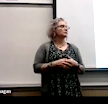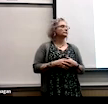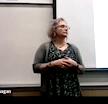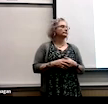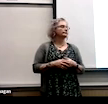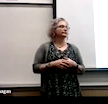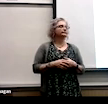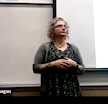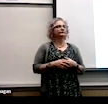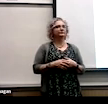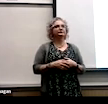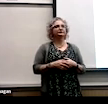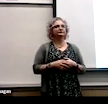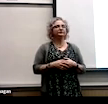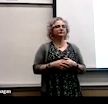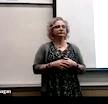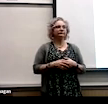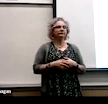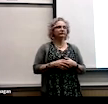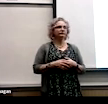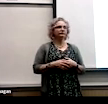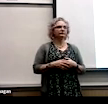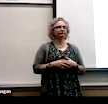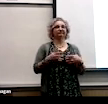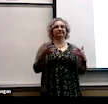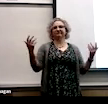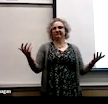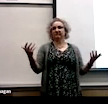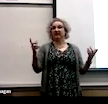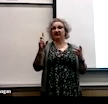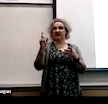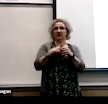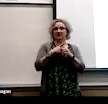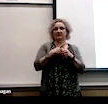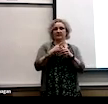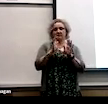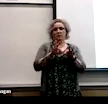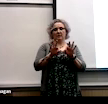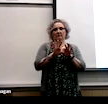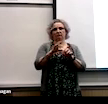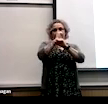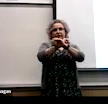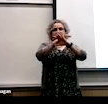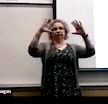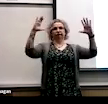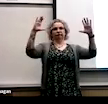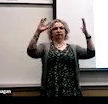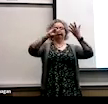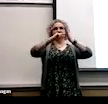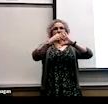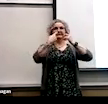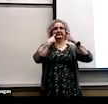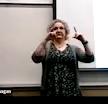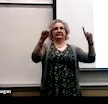The first thing that comes up then is, what even is a successful transition? If we want to make a transition successful, how do we even define that? What